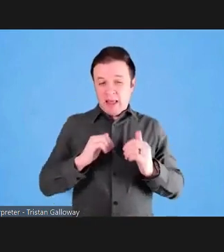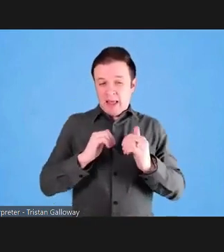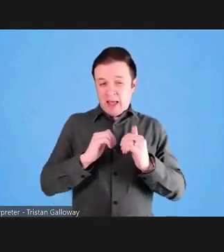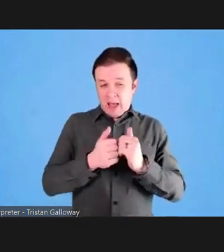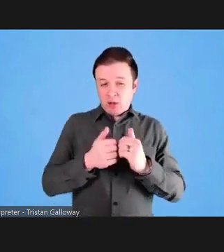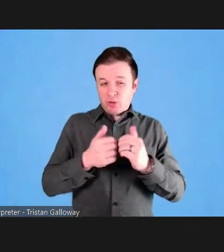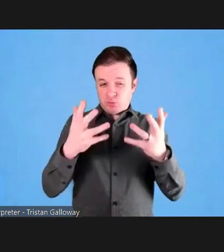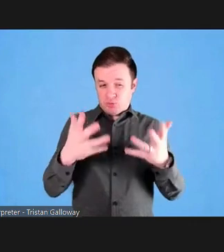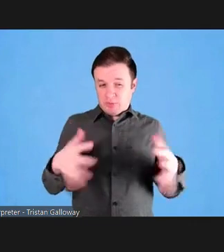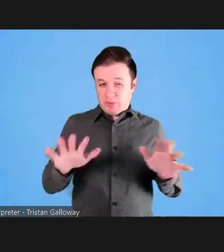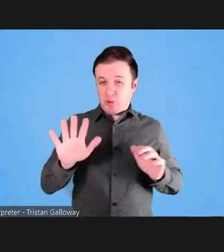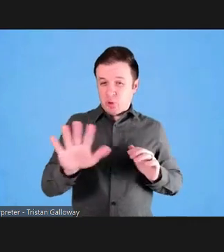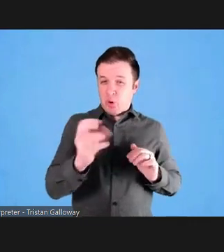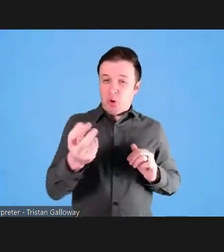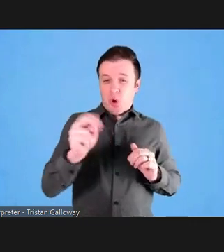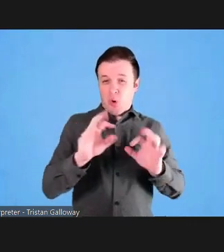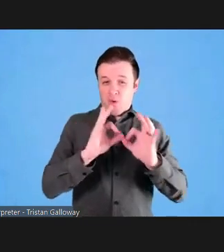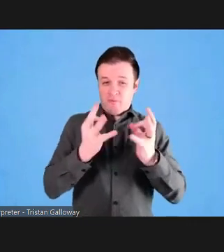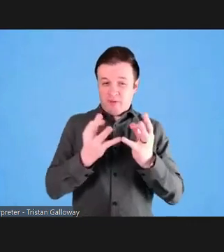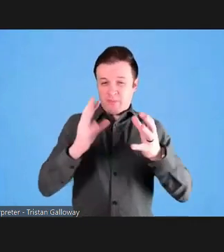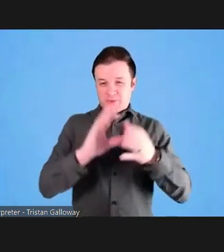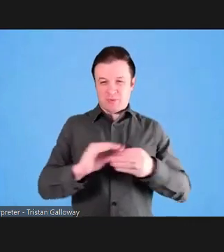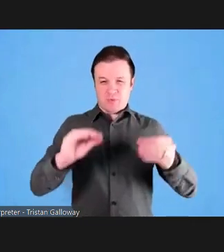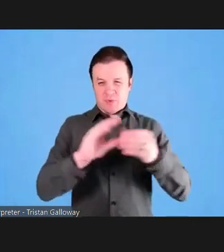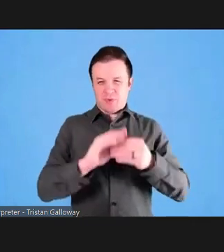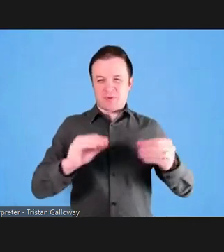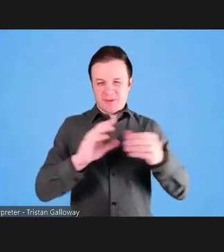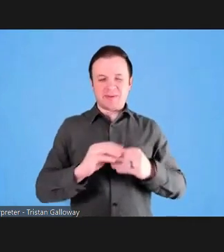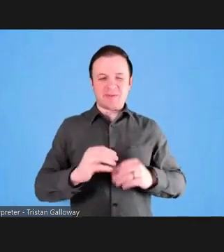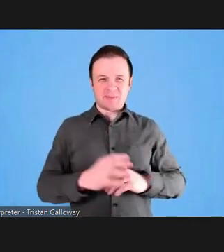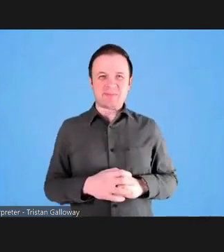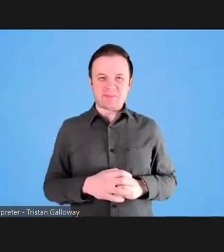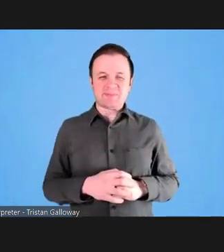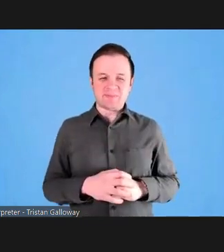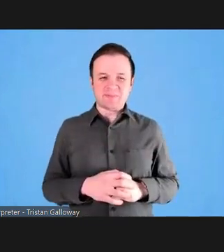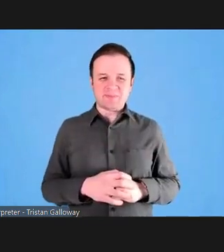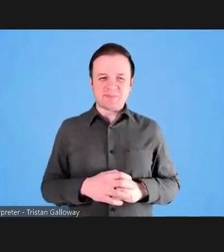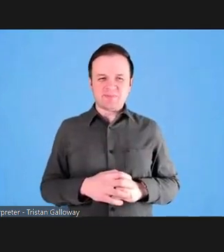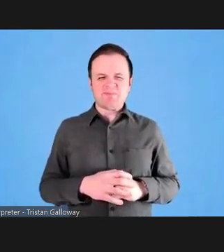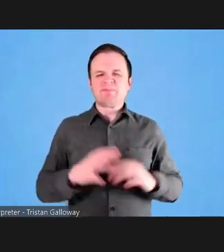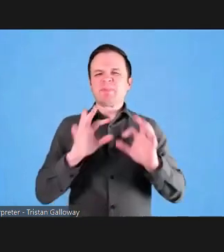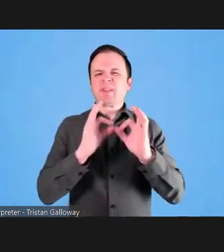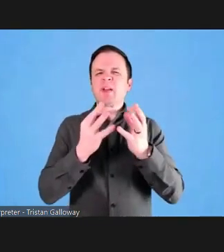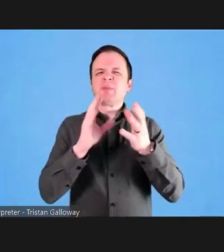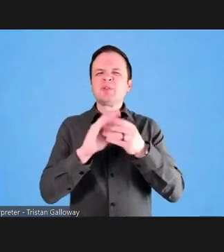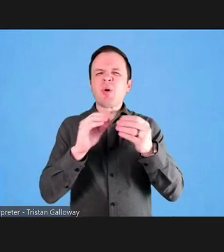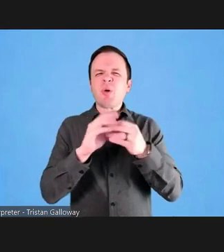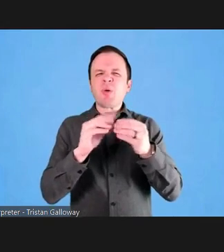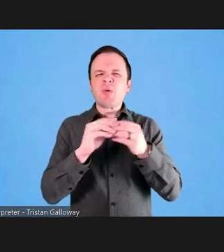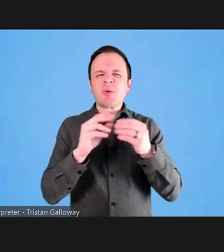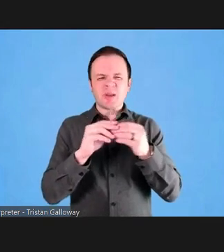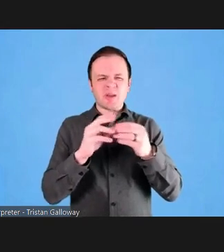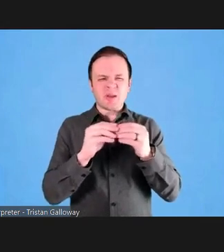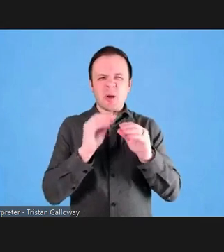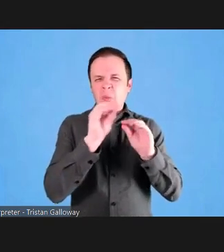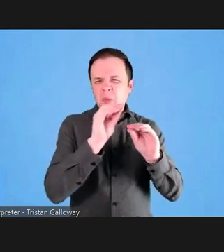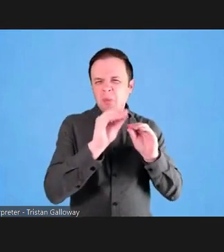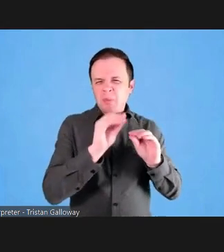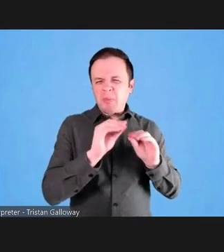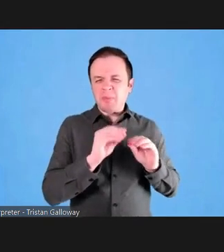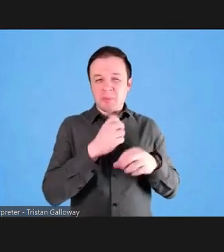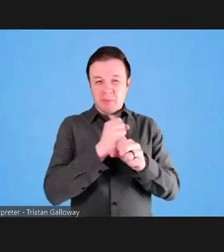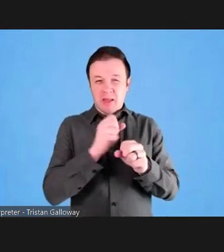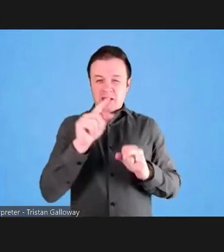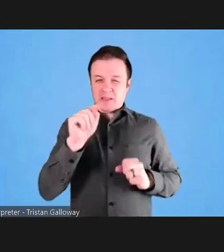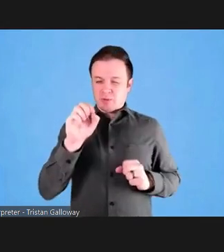is How to Complete Your Own Family Story. This is a family story builder, which was developed as a